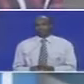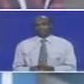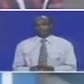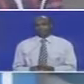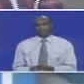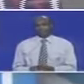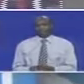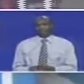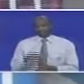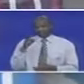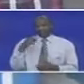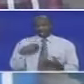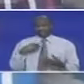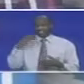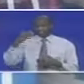Capitation is always